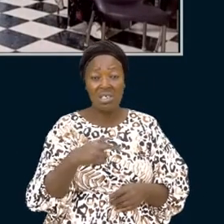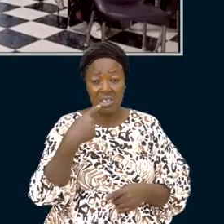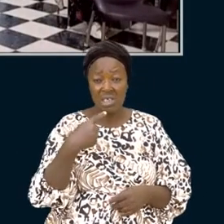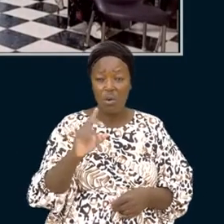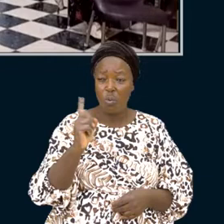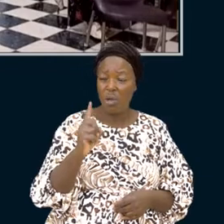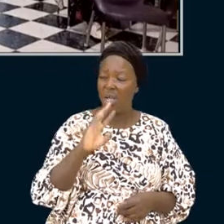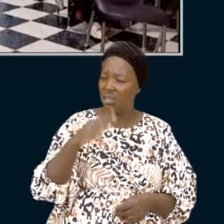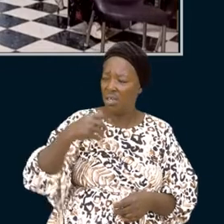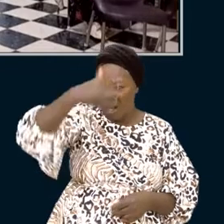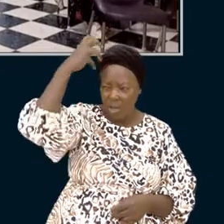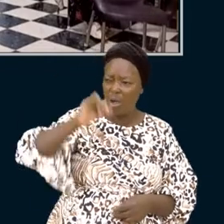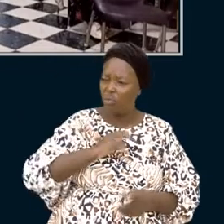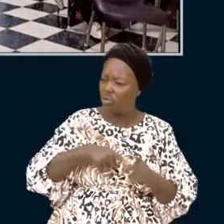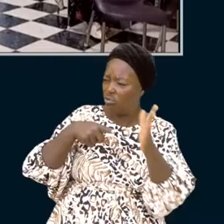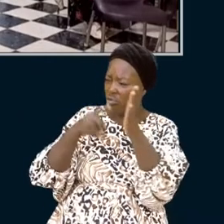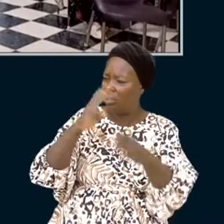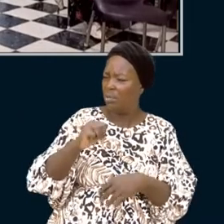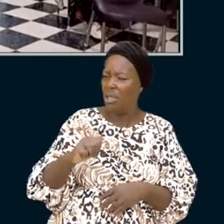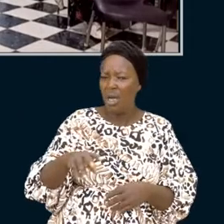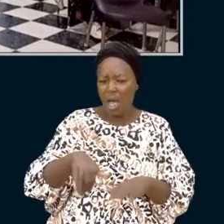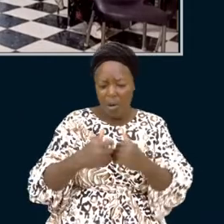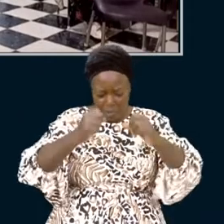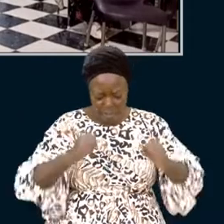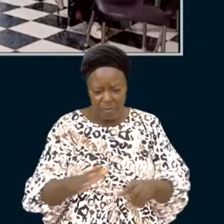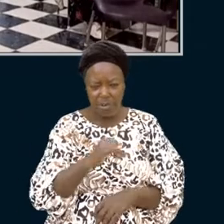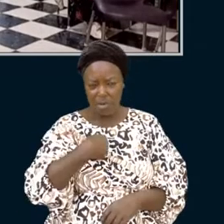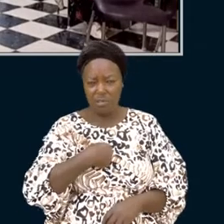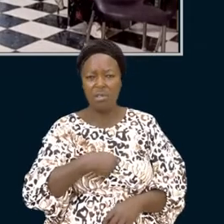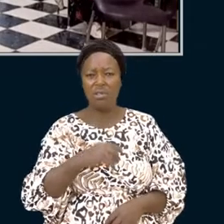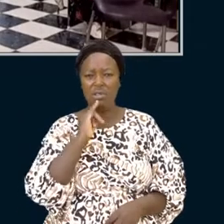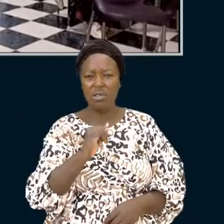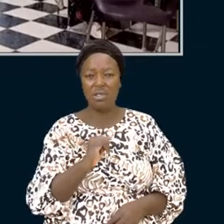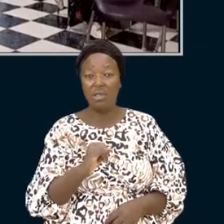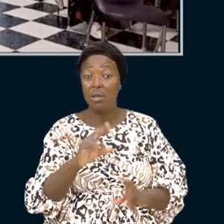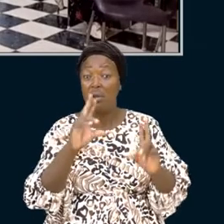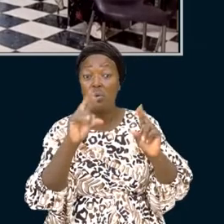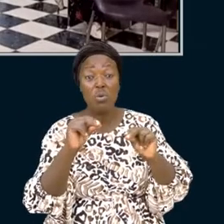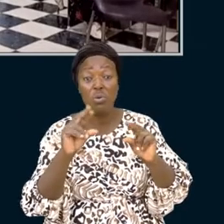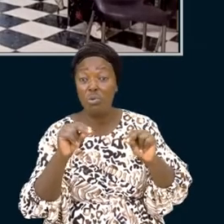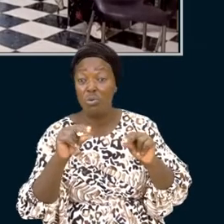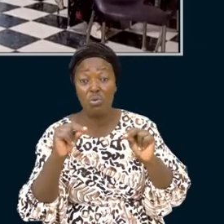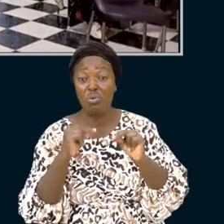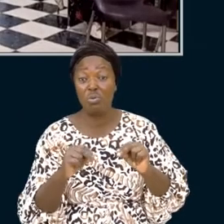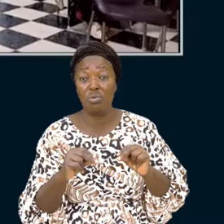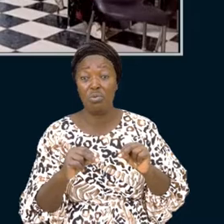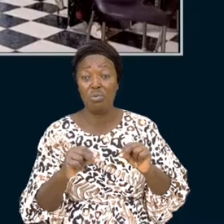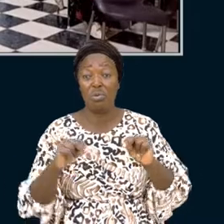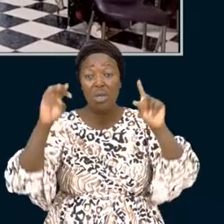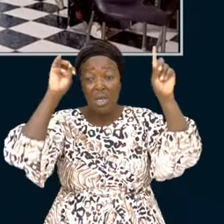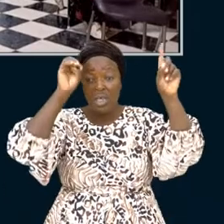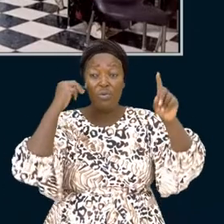lions? I want to show how powerful I am. No. He was praying. And as he